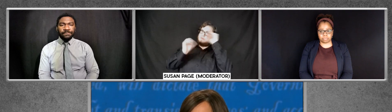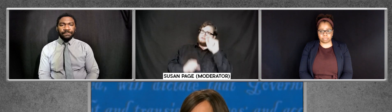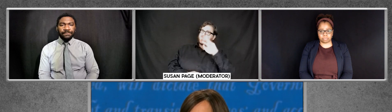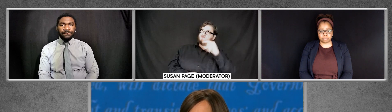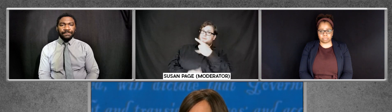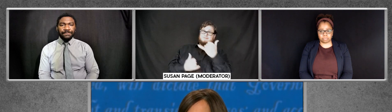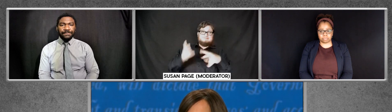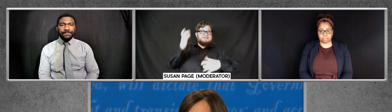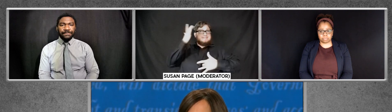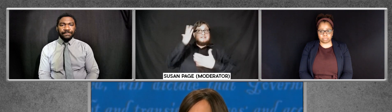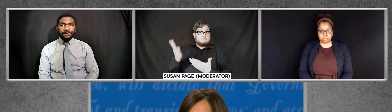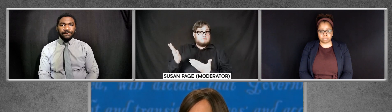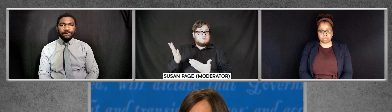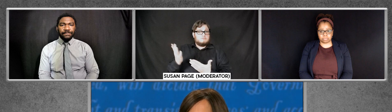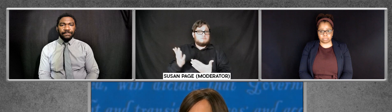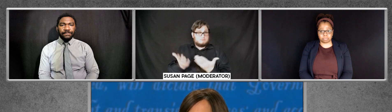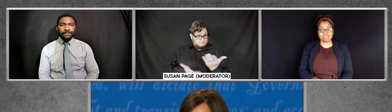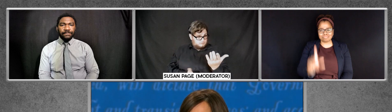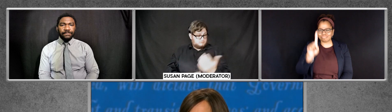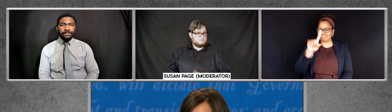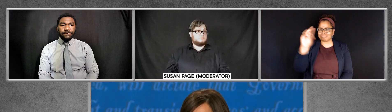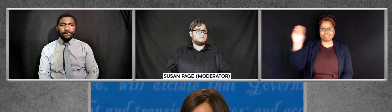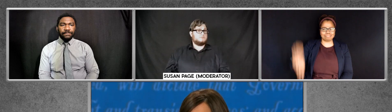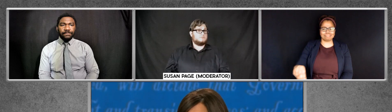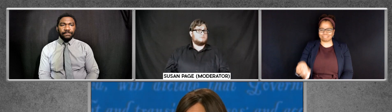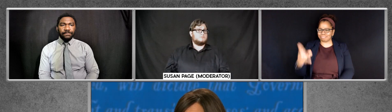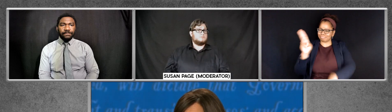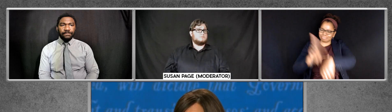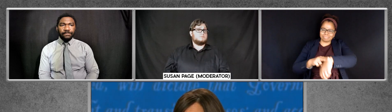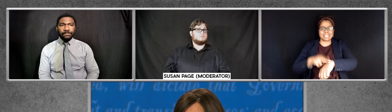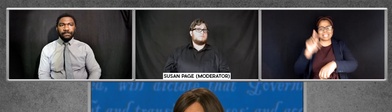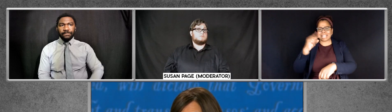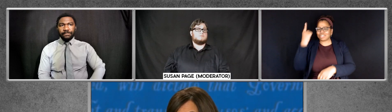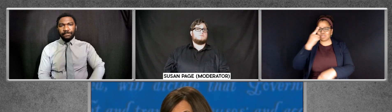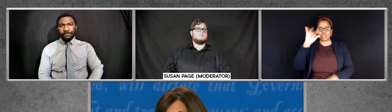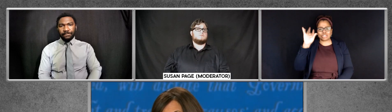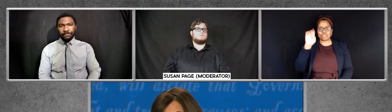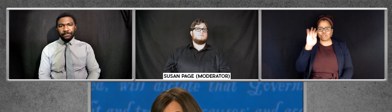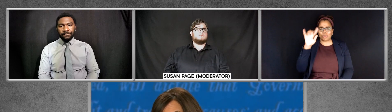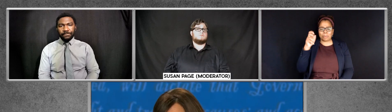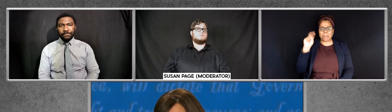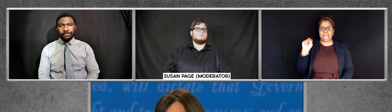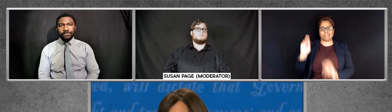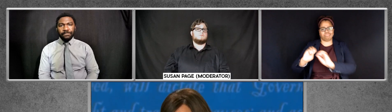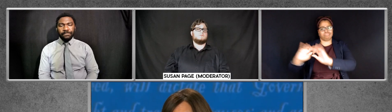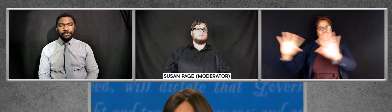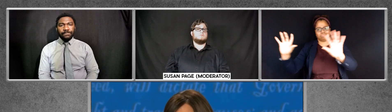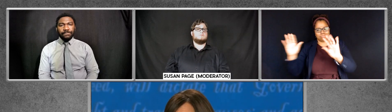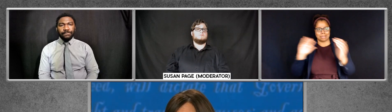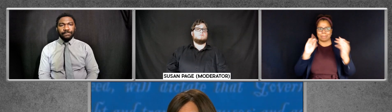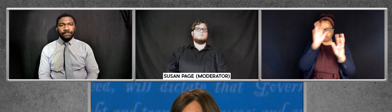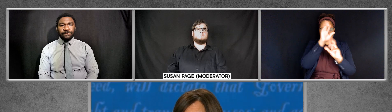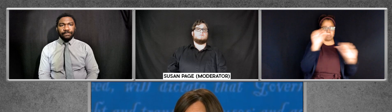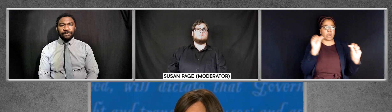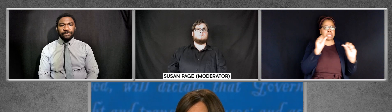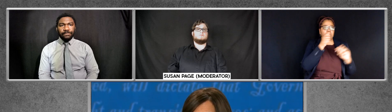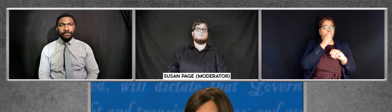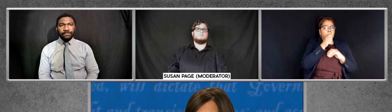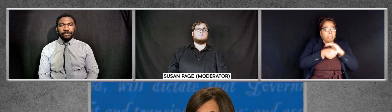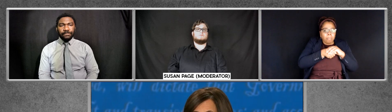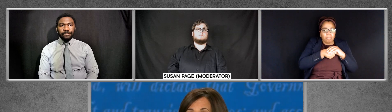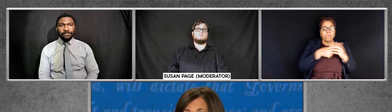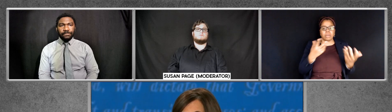Absolutely, and that's why Joe Biden has been so incredibly transparent, and certainly by contrast, the president has not, both